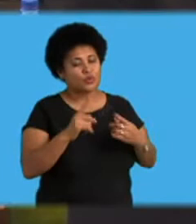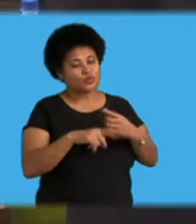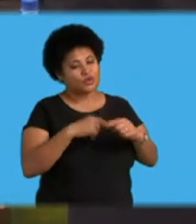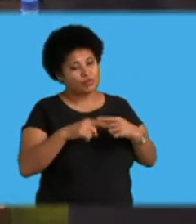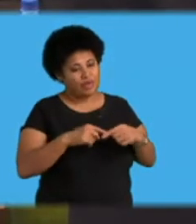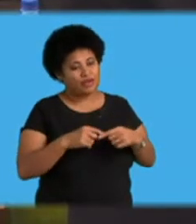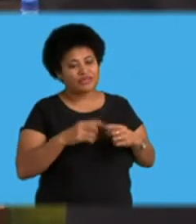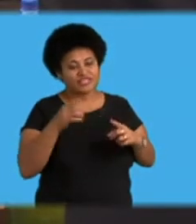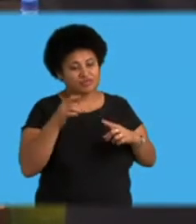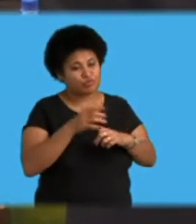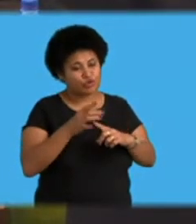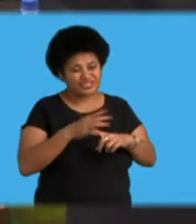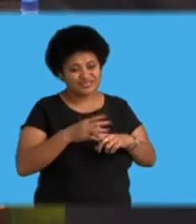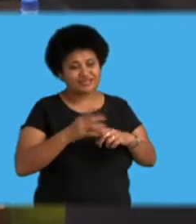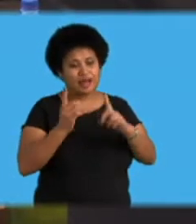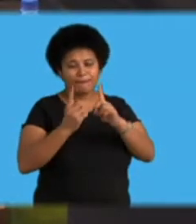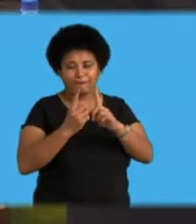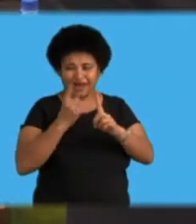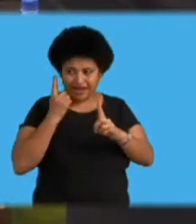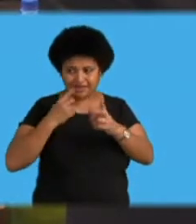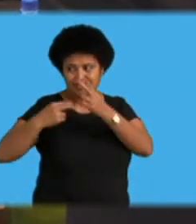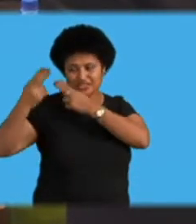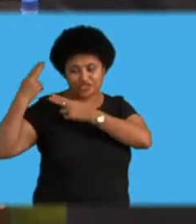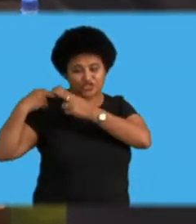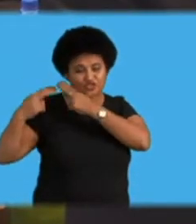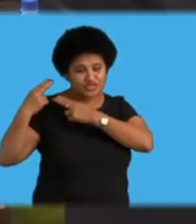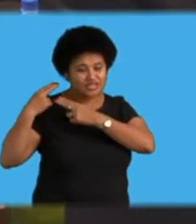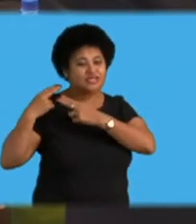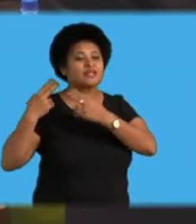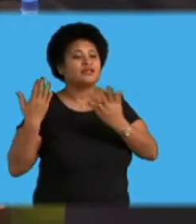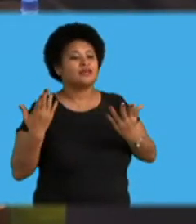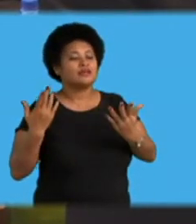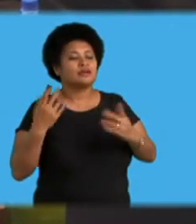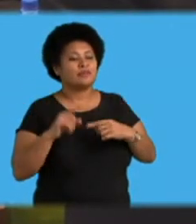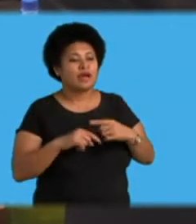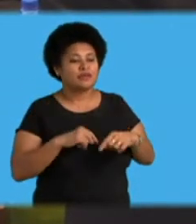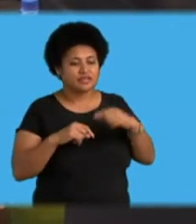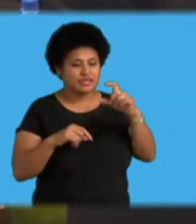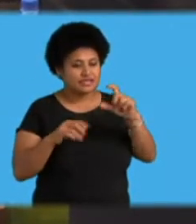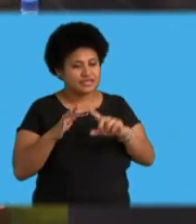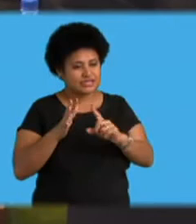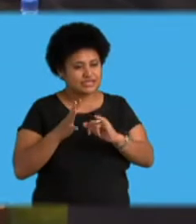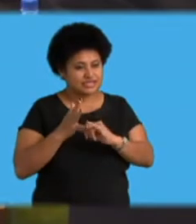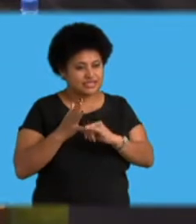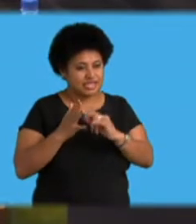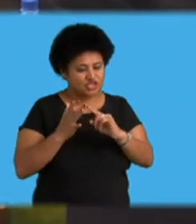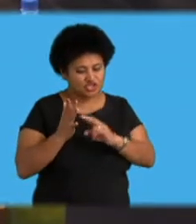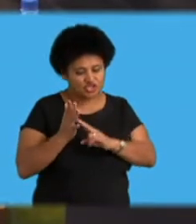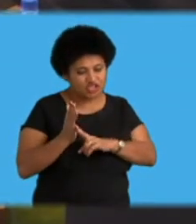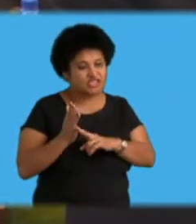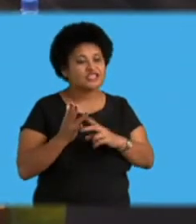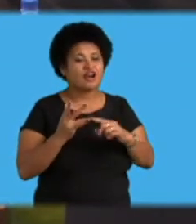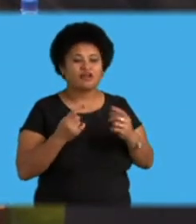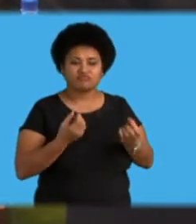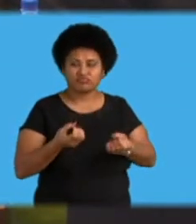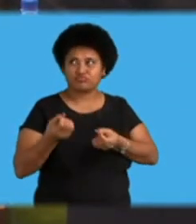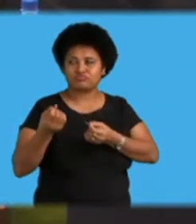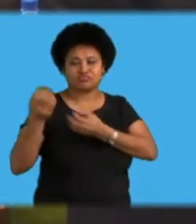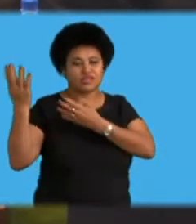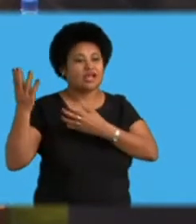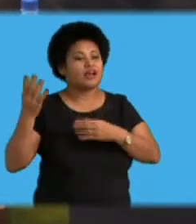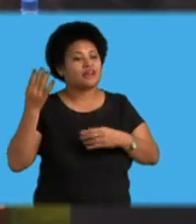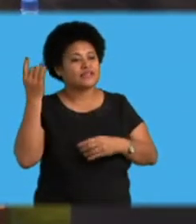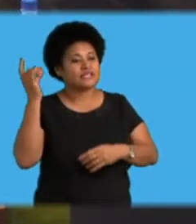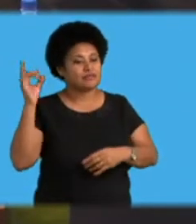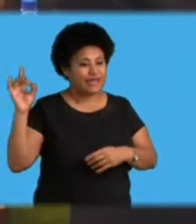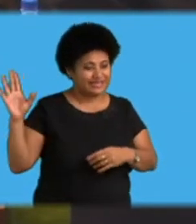the ancient past, history of Fijians, secession, endangered system, and independence, Madam Speaker. Out of